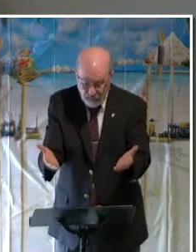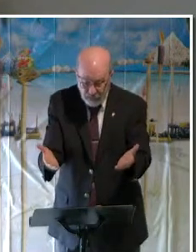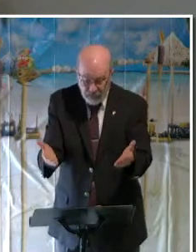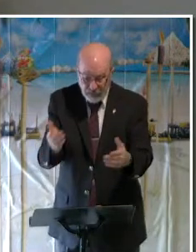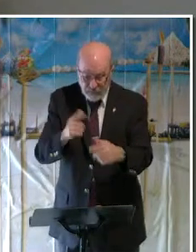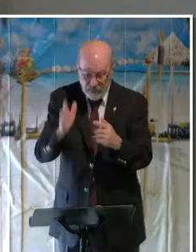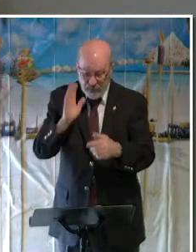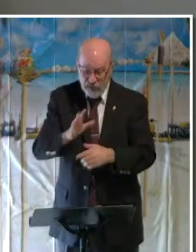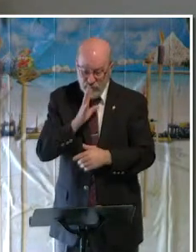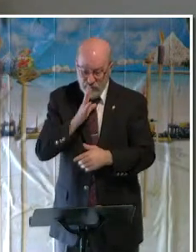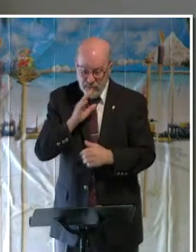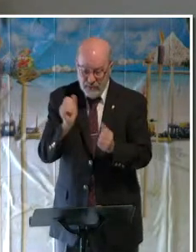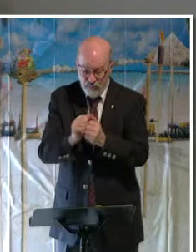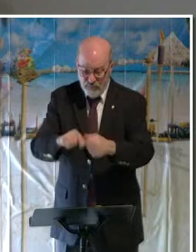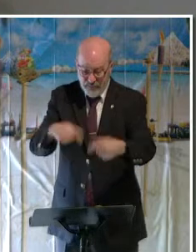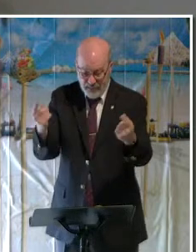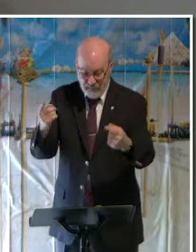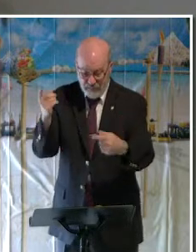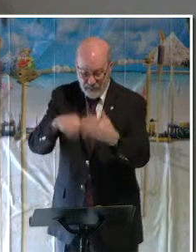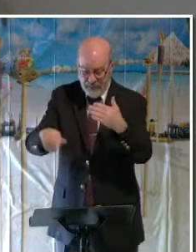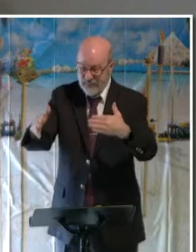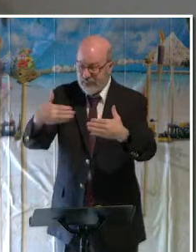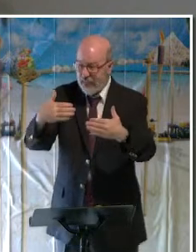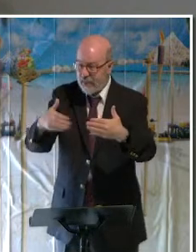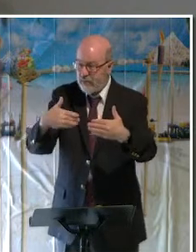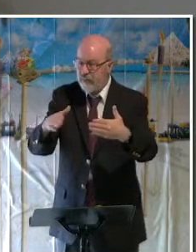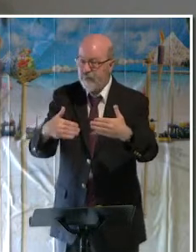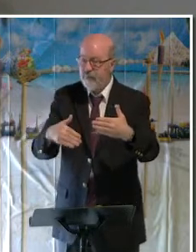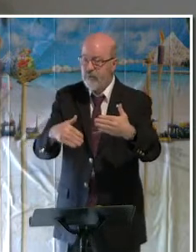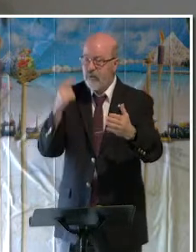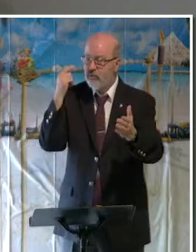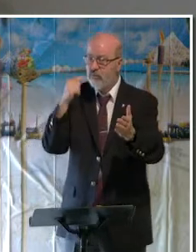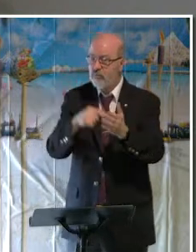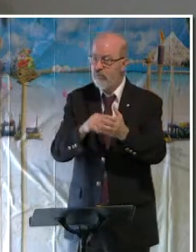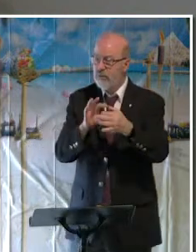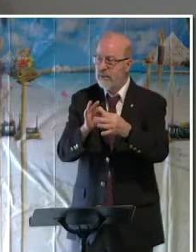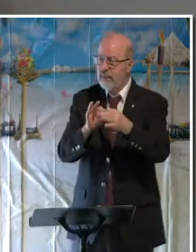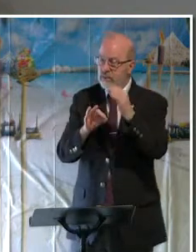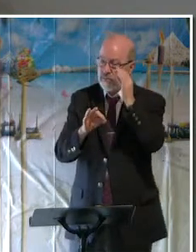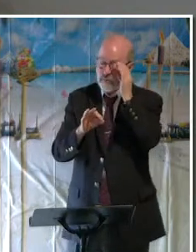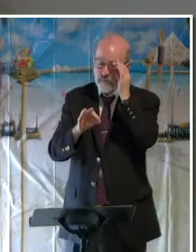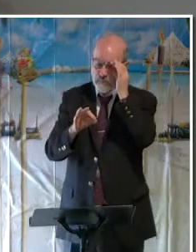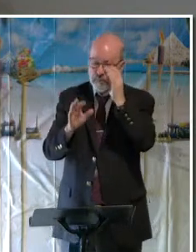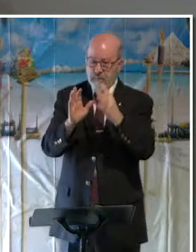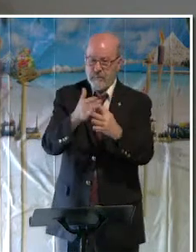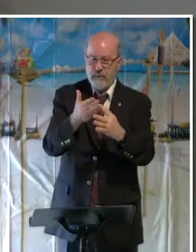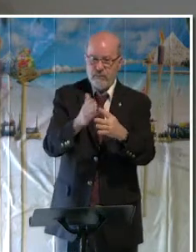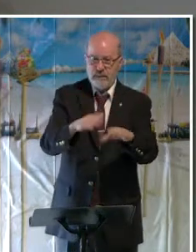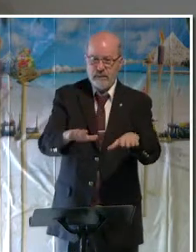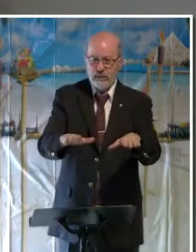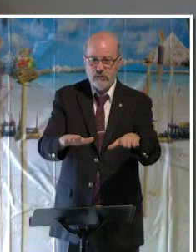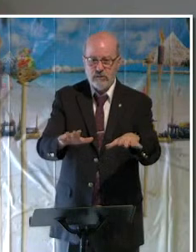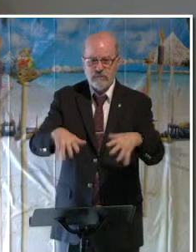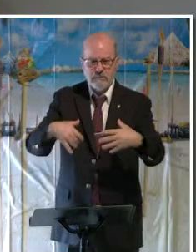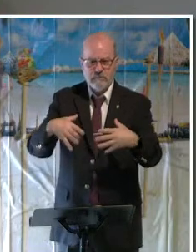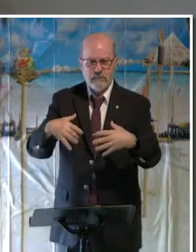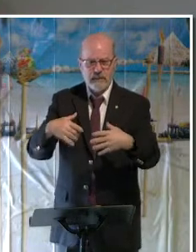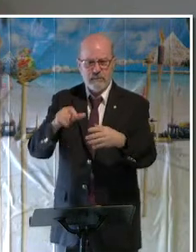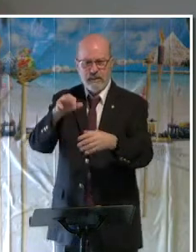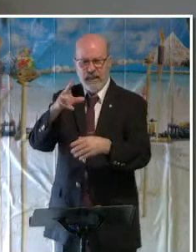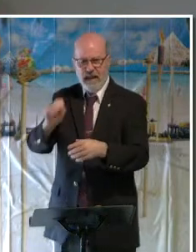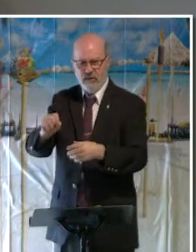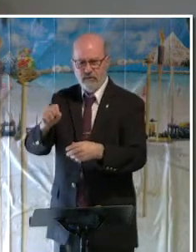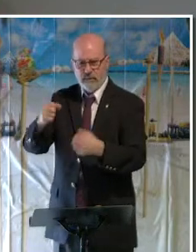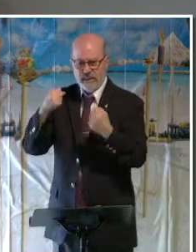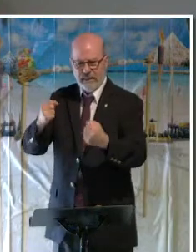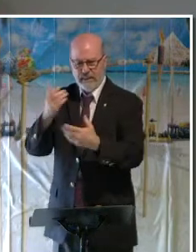but they shall speak with the enemies in the gate." Did you notice the connection between the children being mighty arrows in the